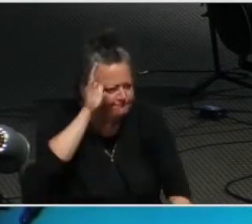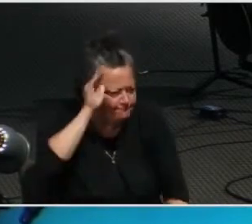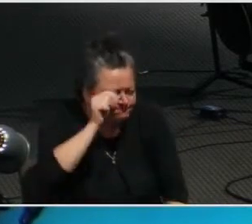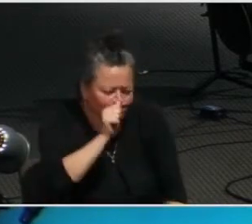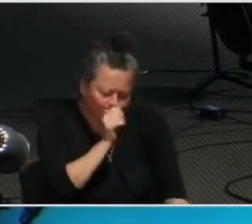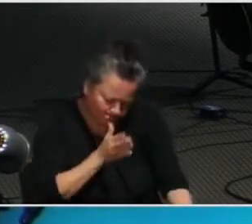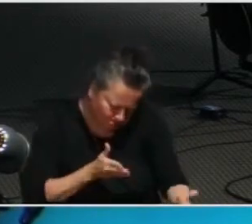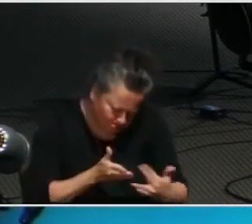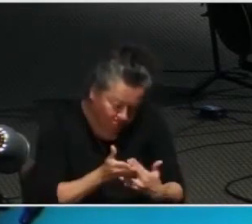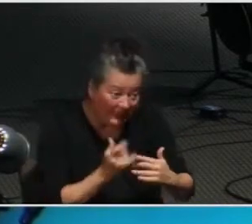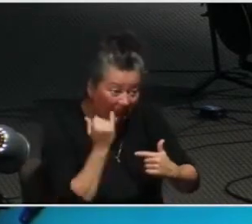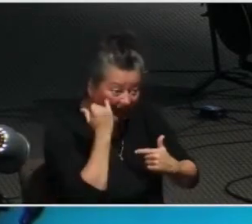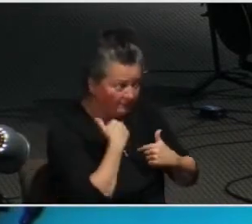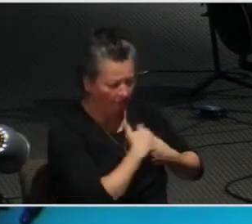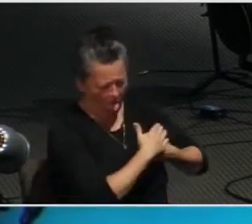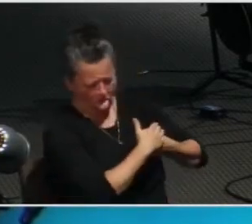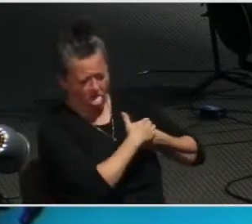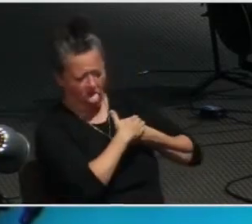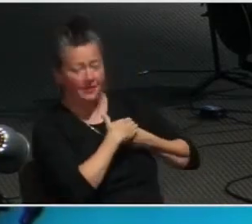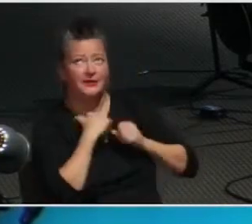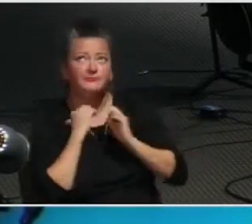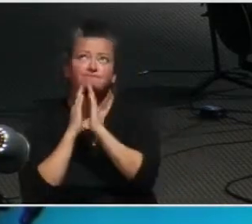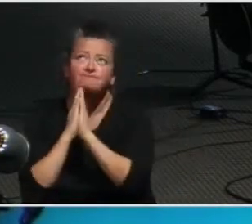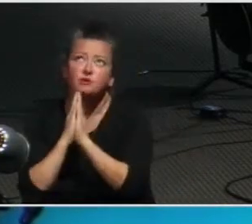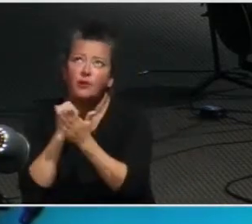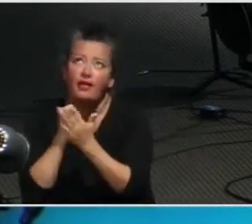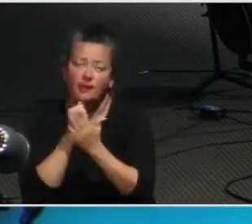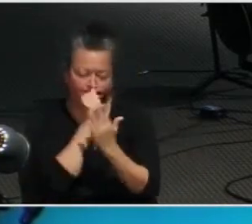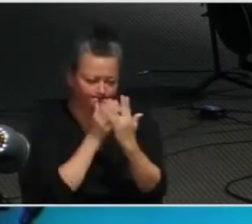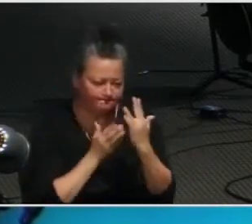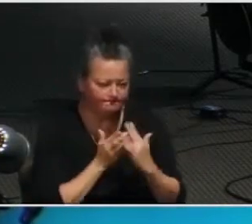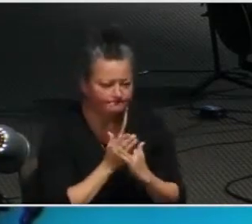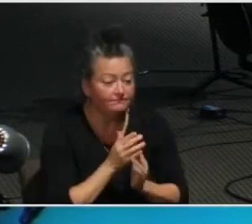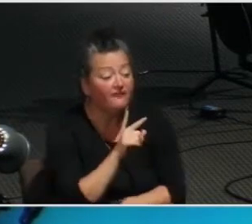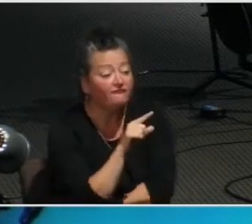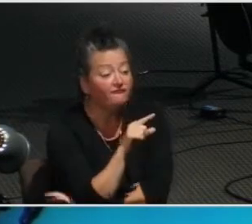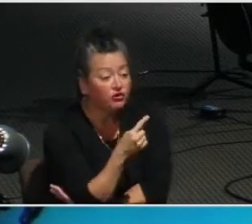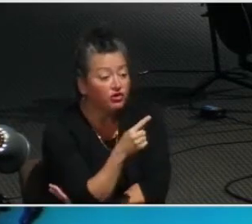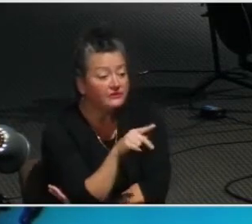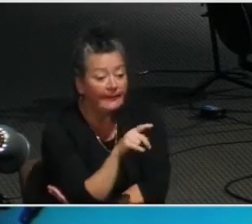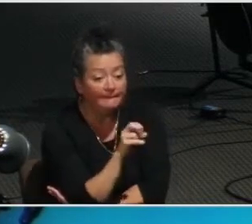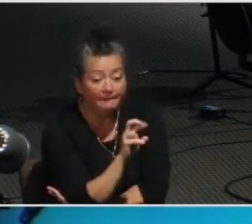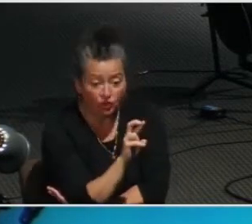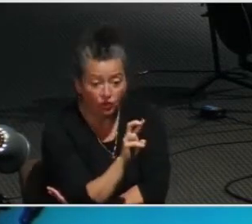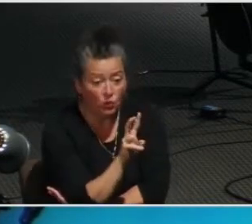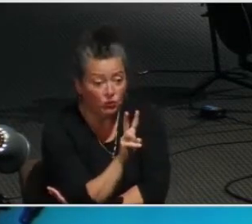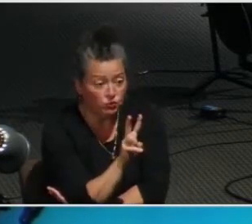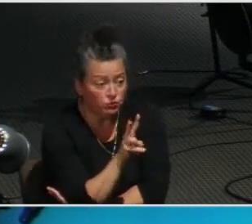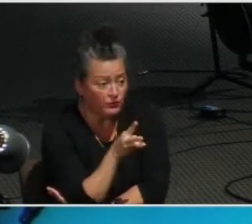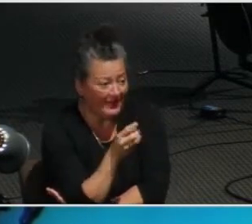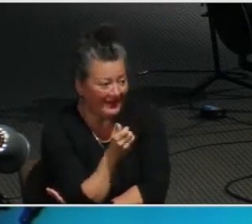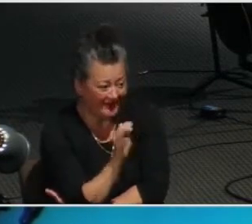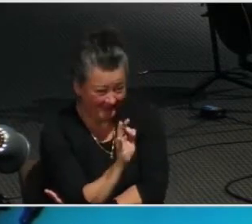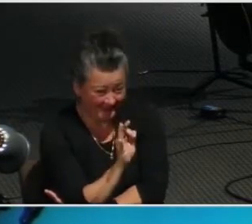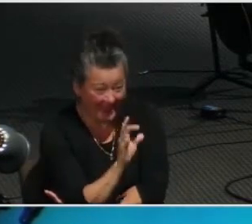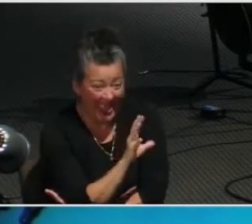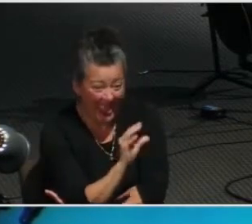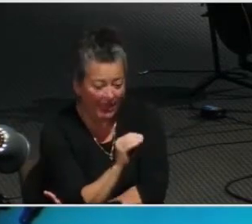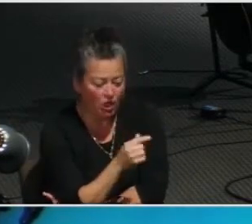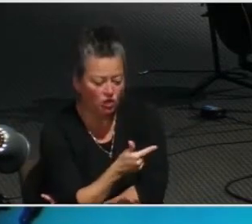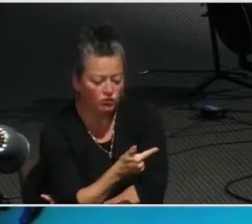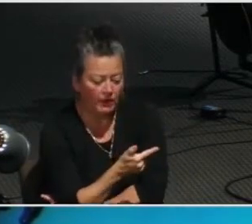under oppression in Christ. And I'm going to read 1 Peter 2:19 and then verses 21 to